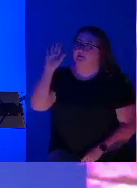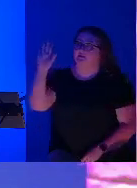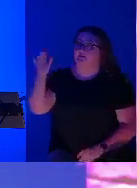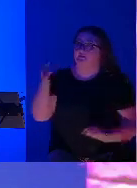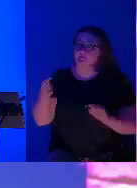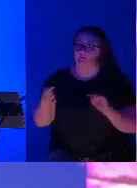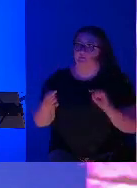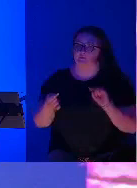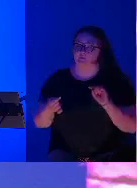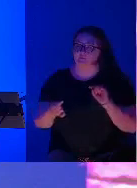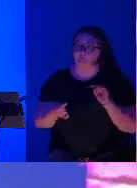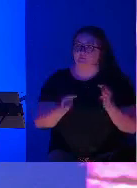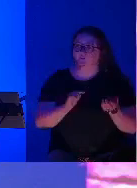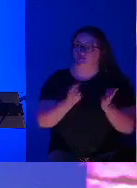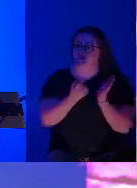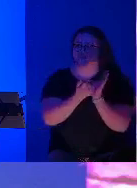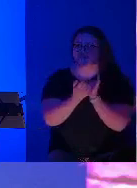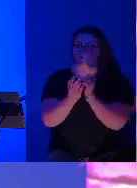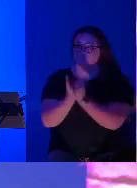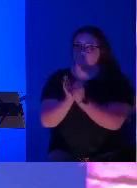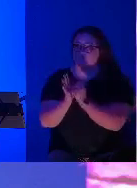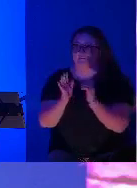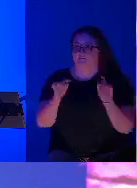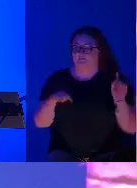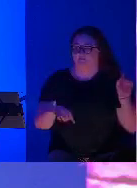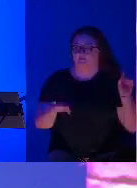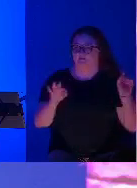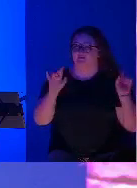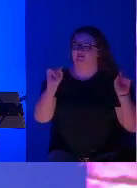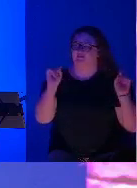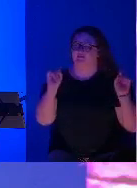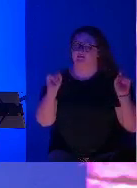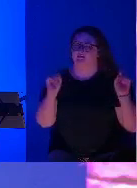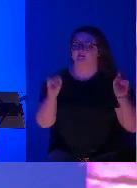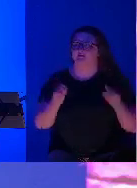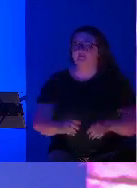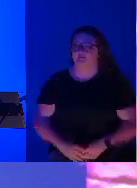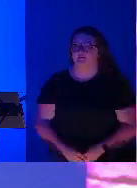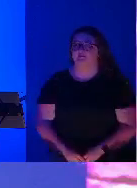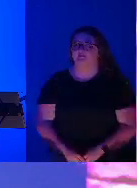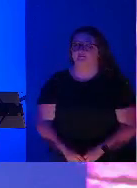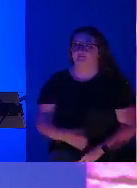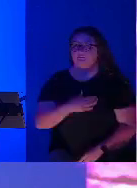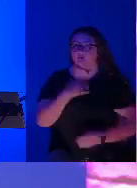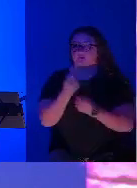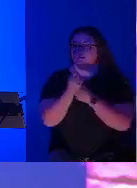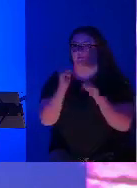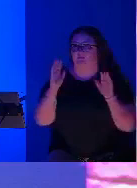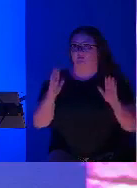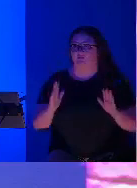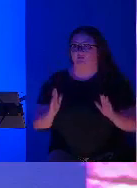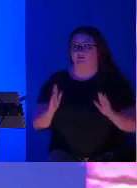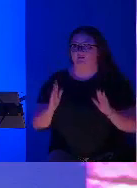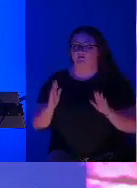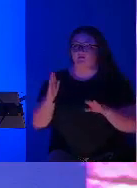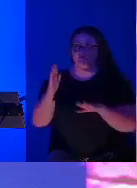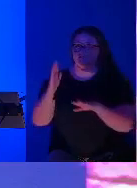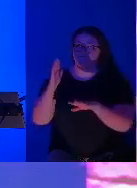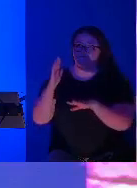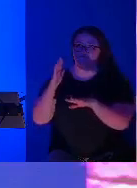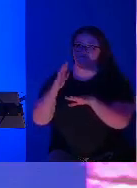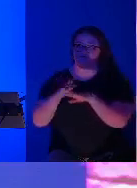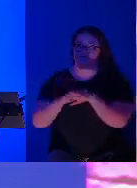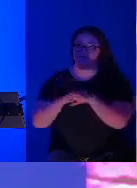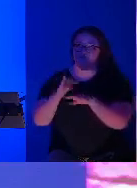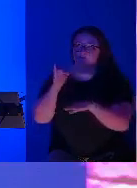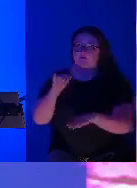His wounds, His hands, His feet, my Savior